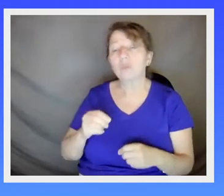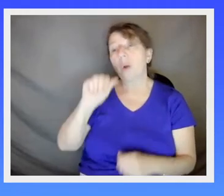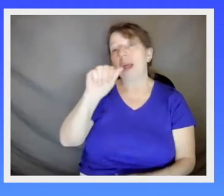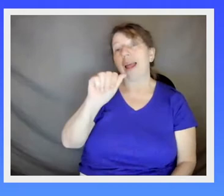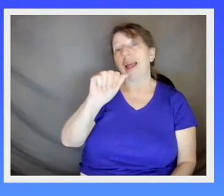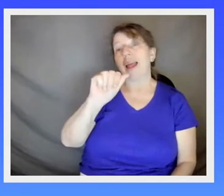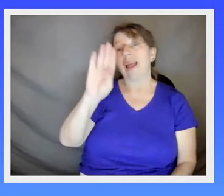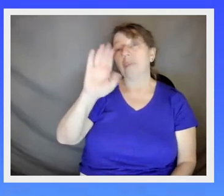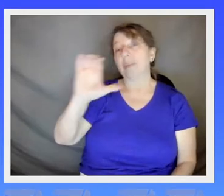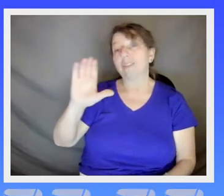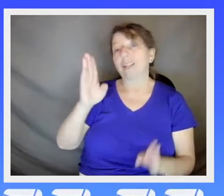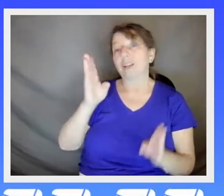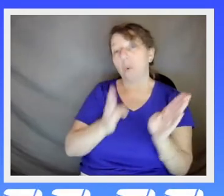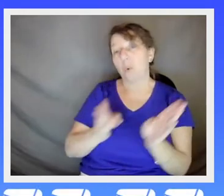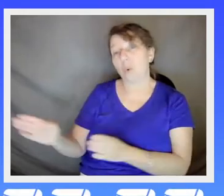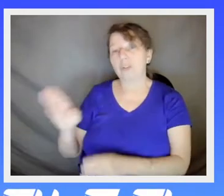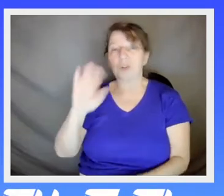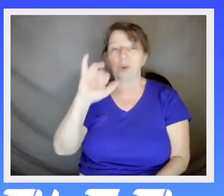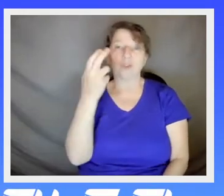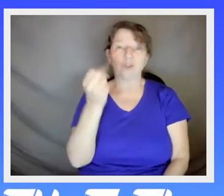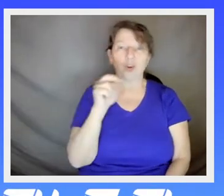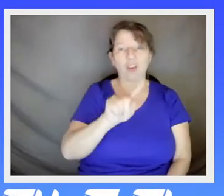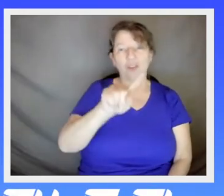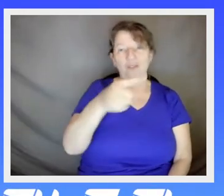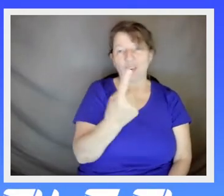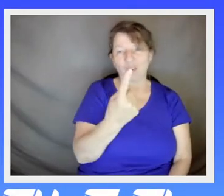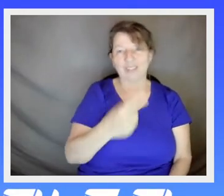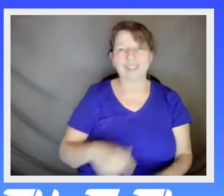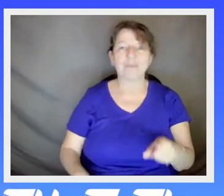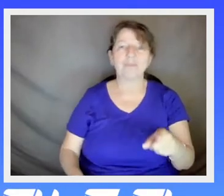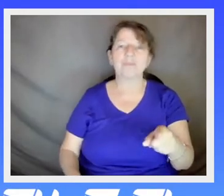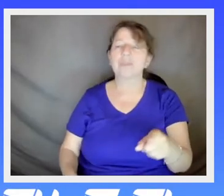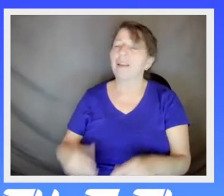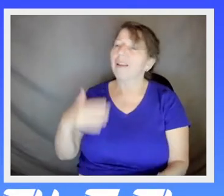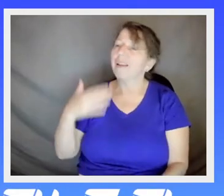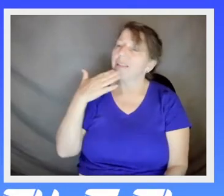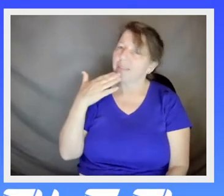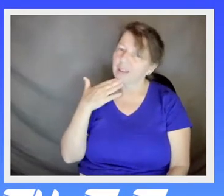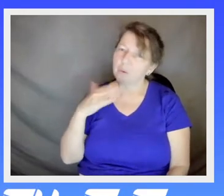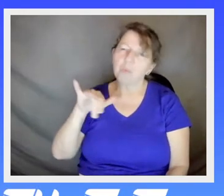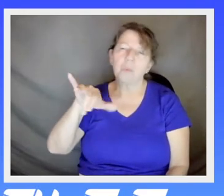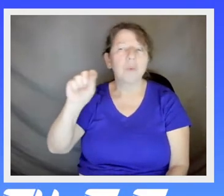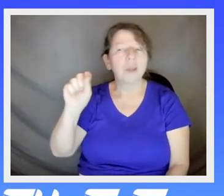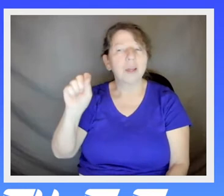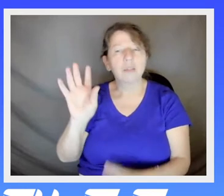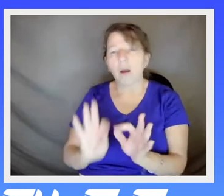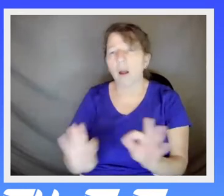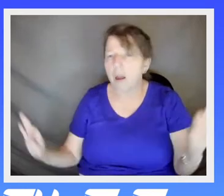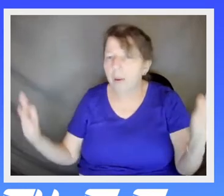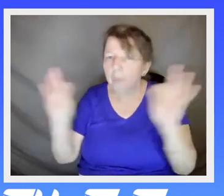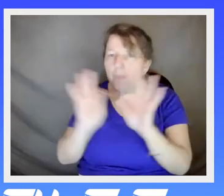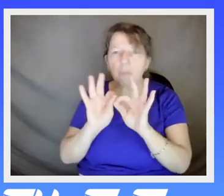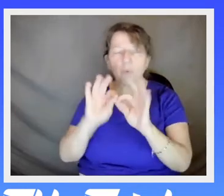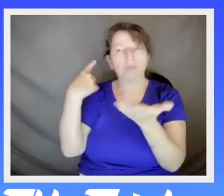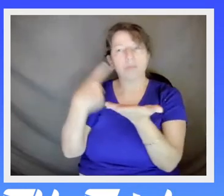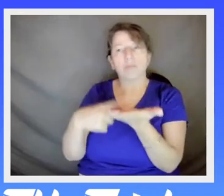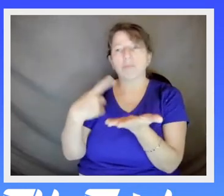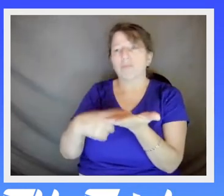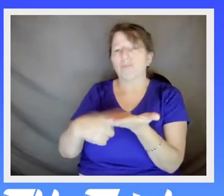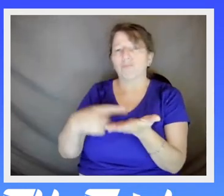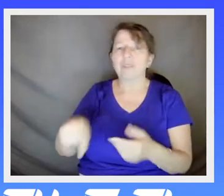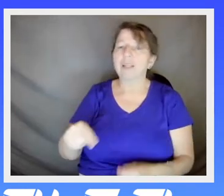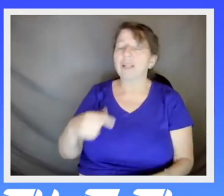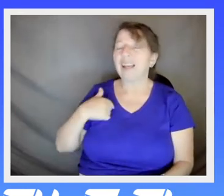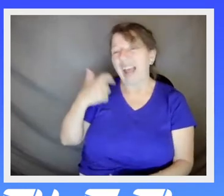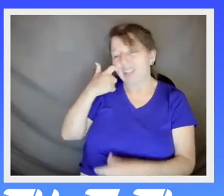Thank you, Cristela. Yes, this is a super important conversation. I talked a little bit about some of the work I did in terms of